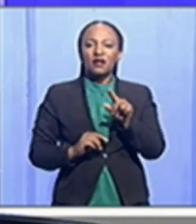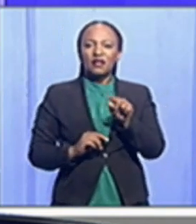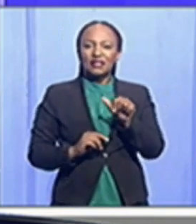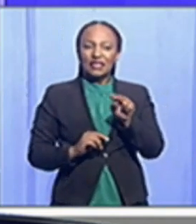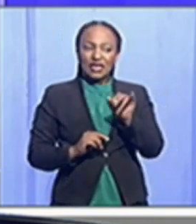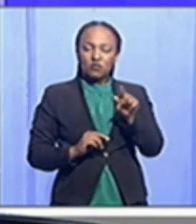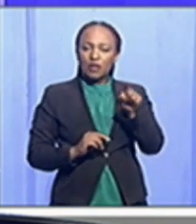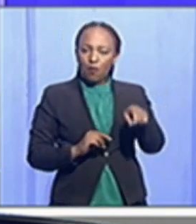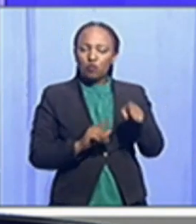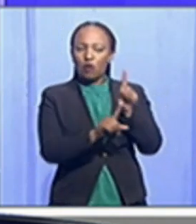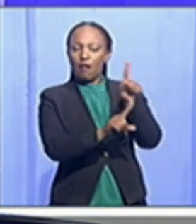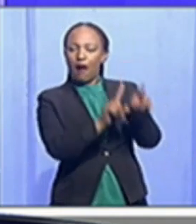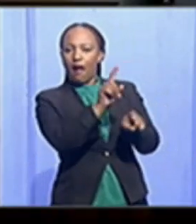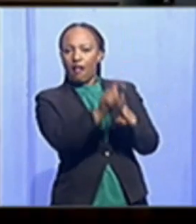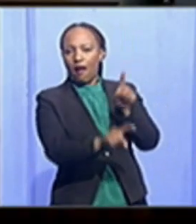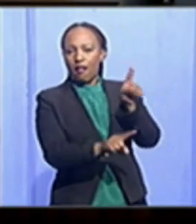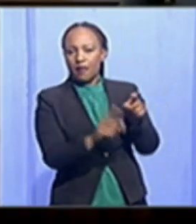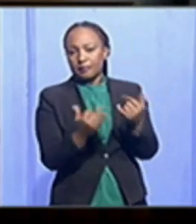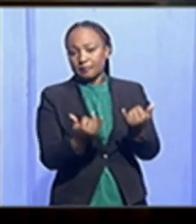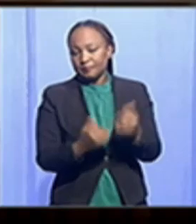dipotšišo